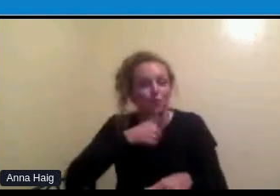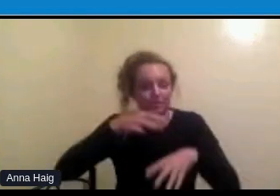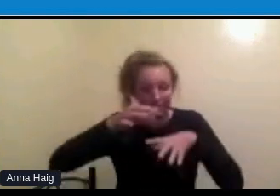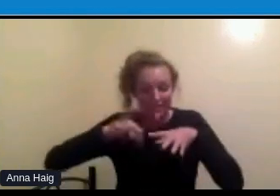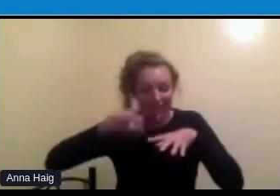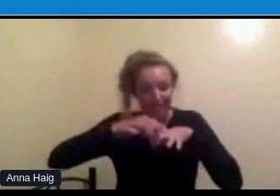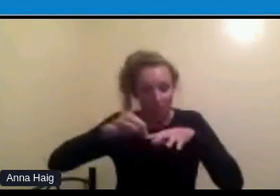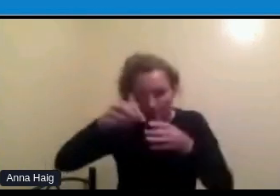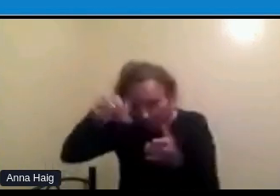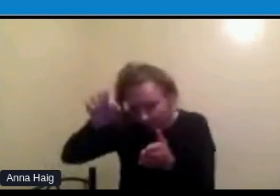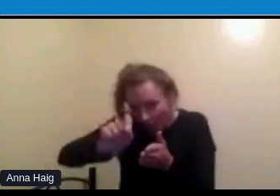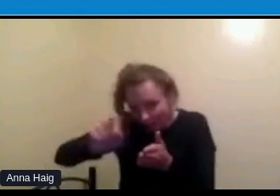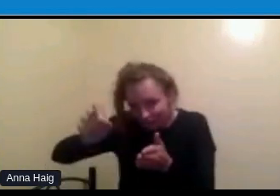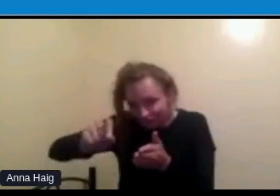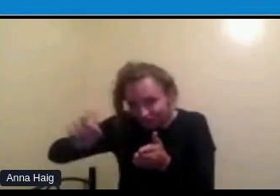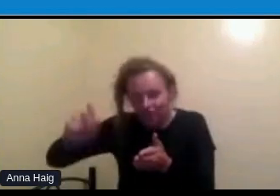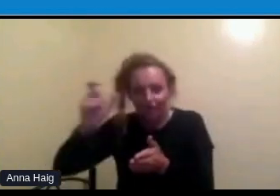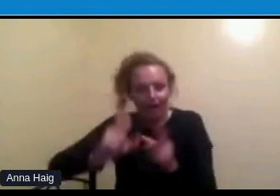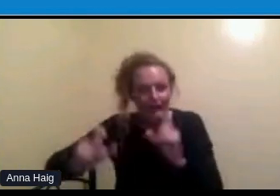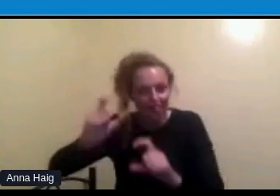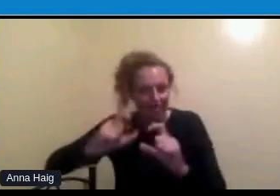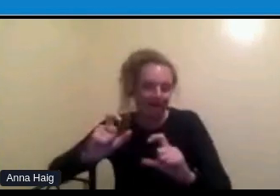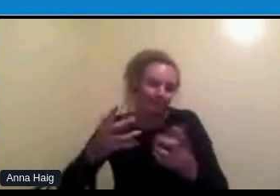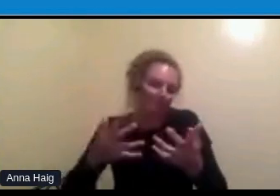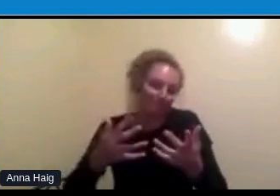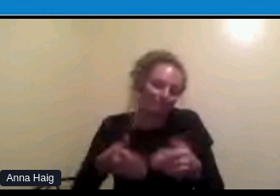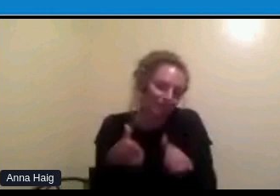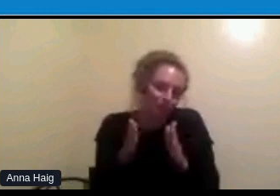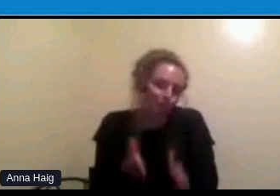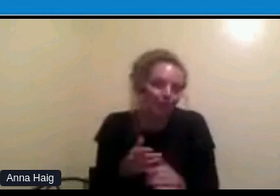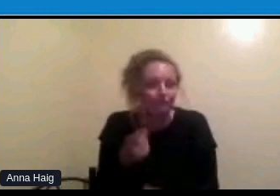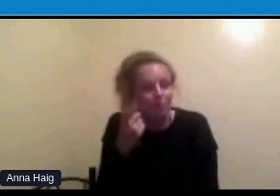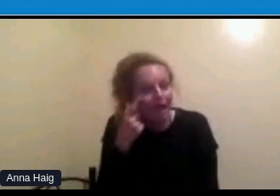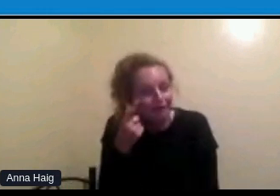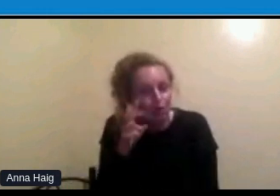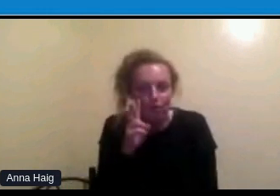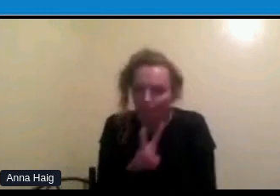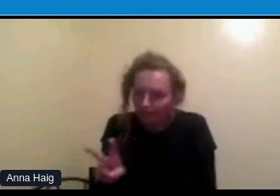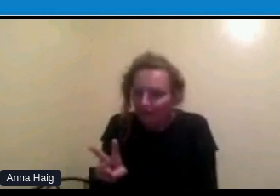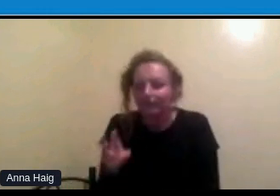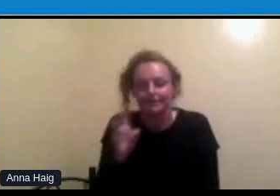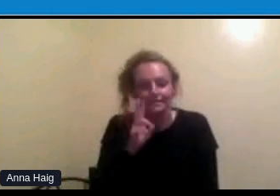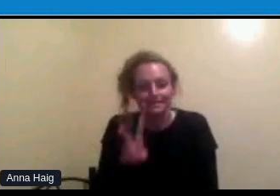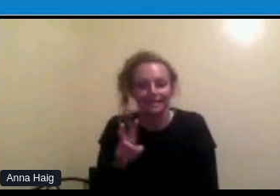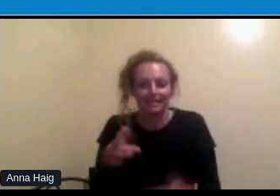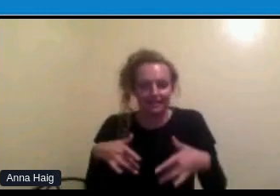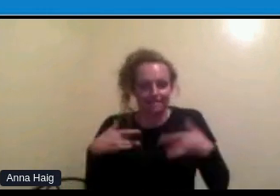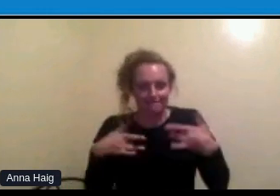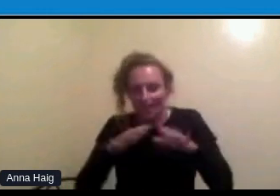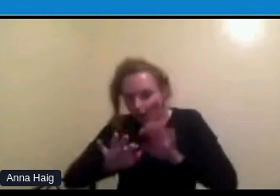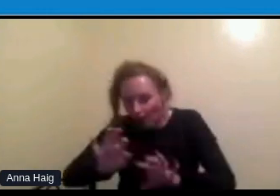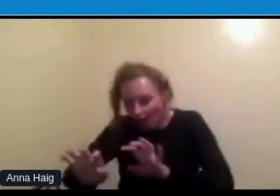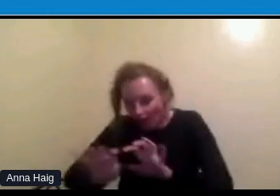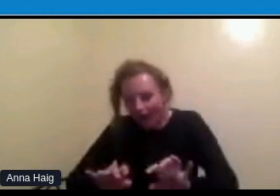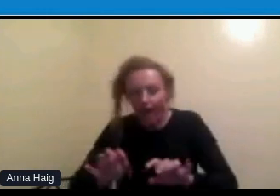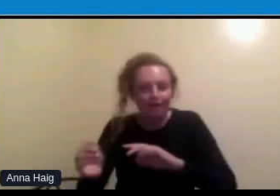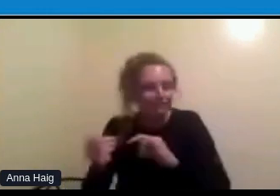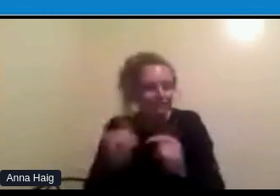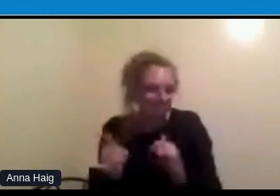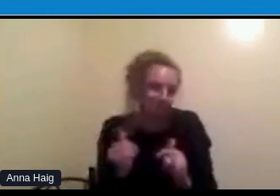But yeah, being able to go and look and see and feel, even a digital products, but in the physical space, can be so important to